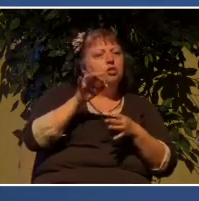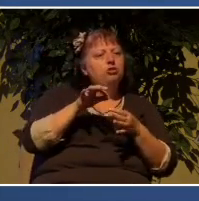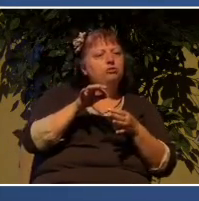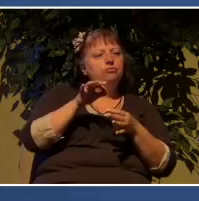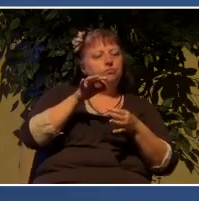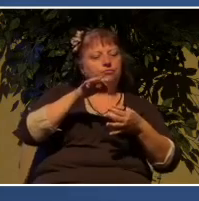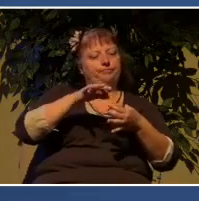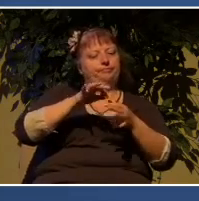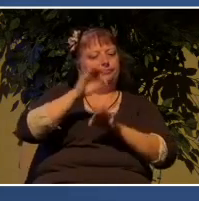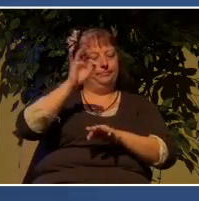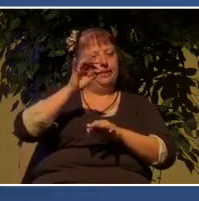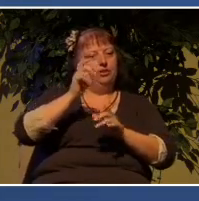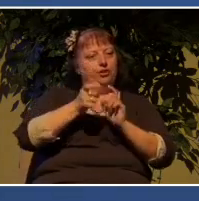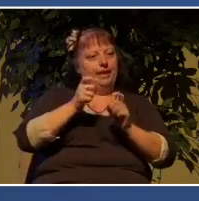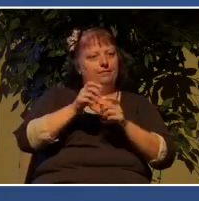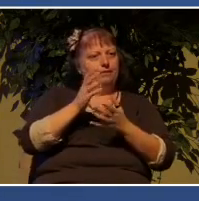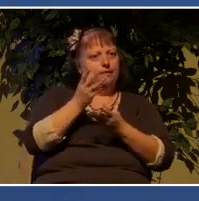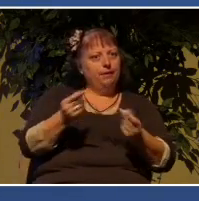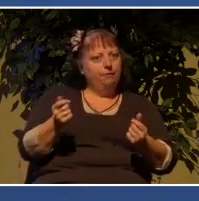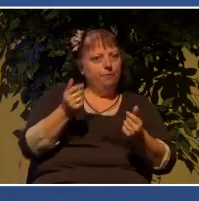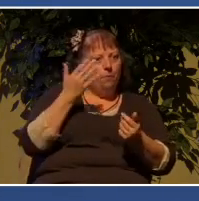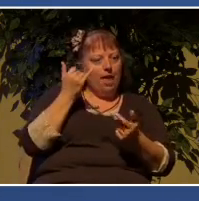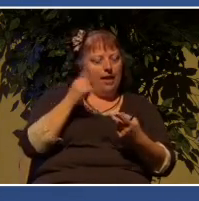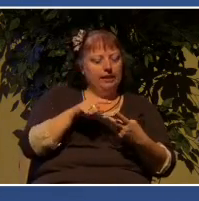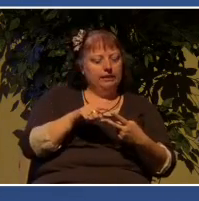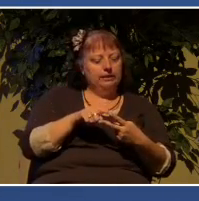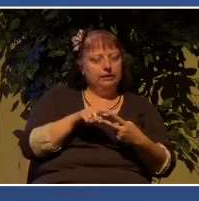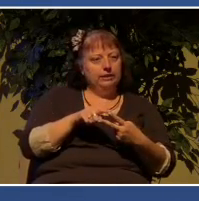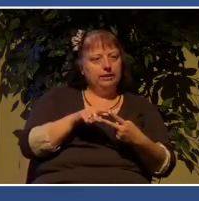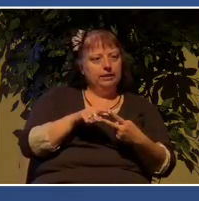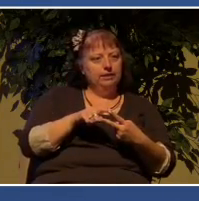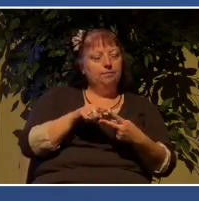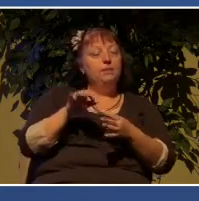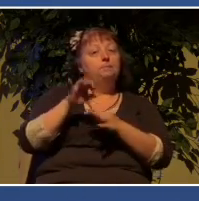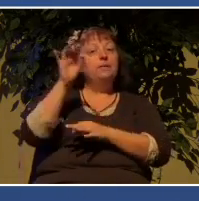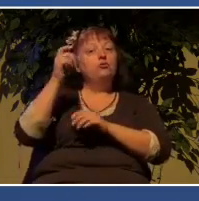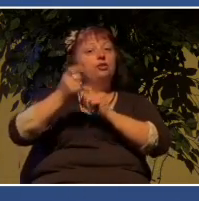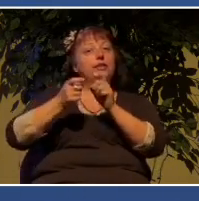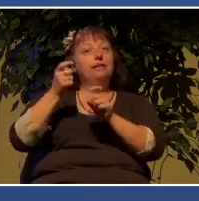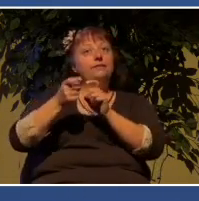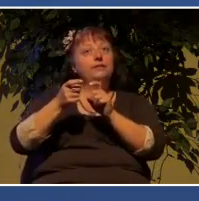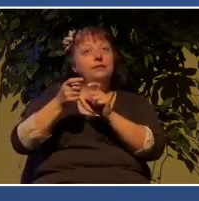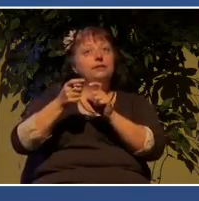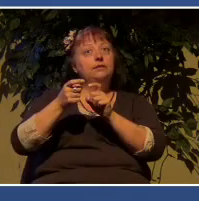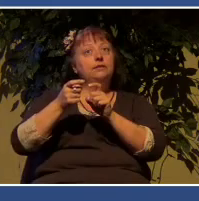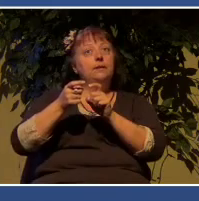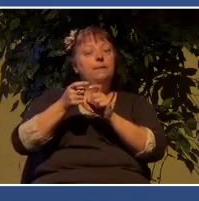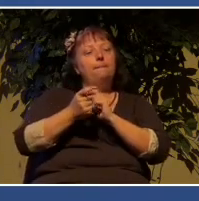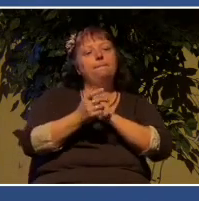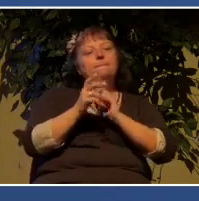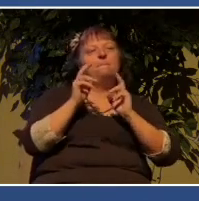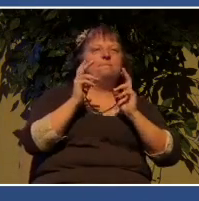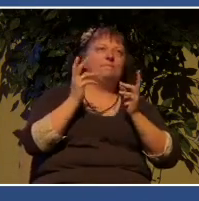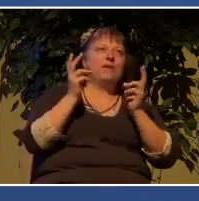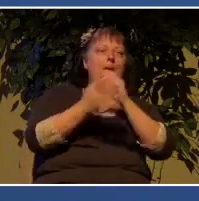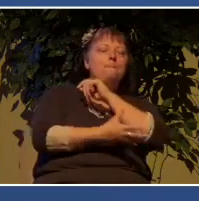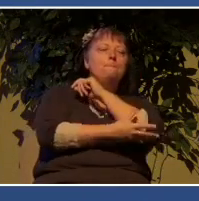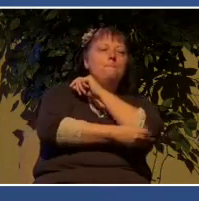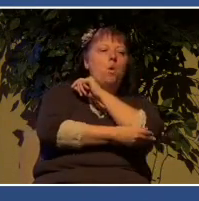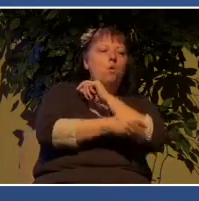disappear? Because spiritual gifts are a poor man's